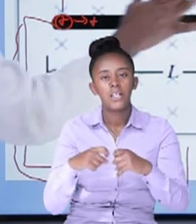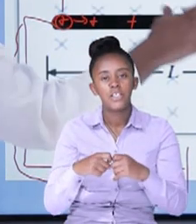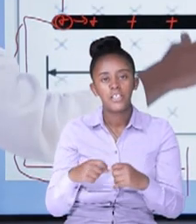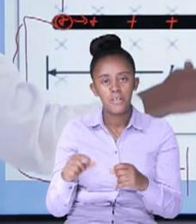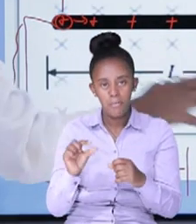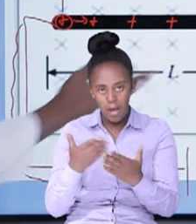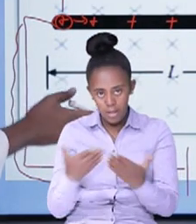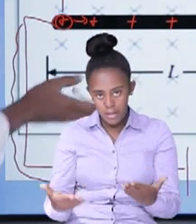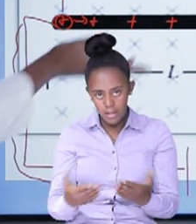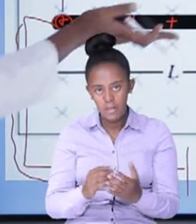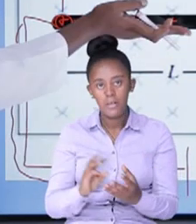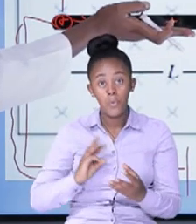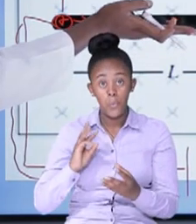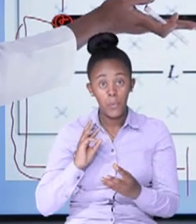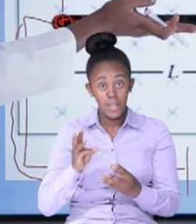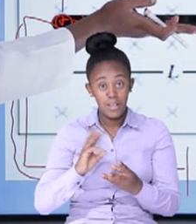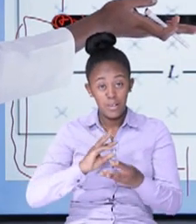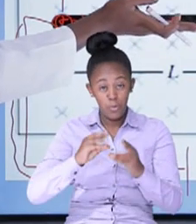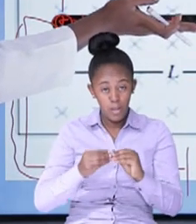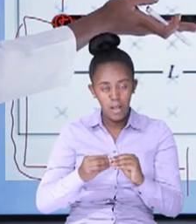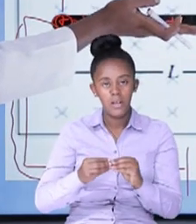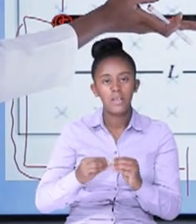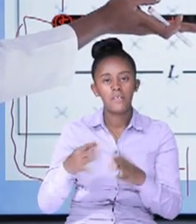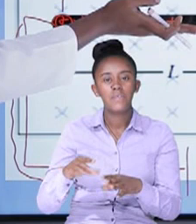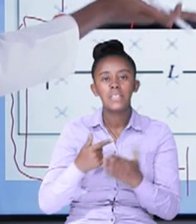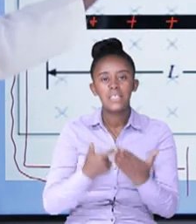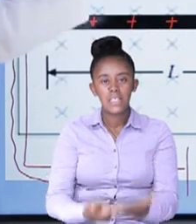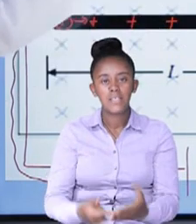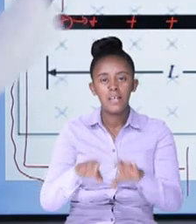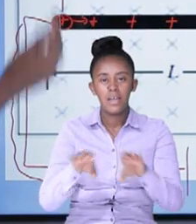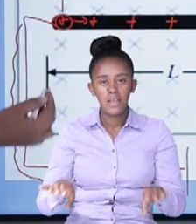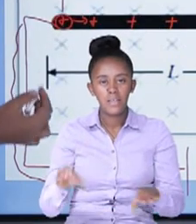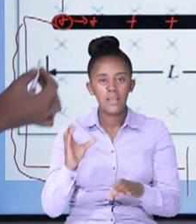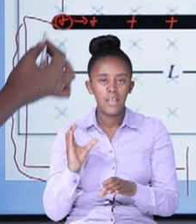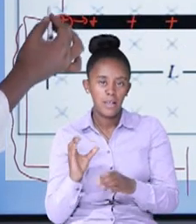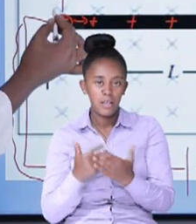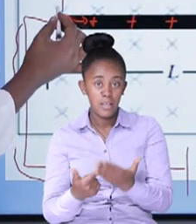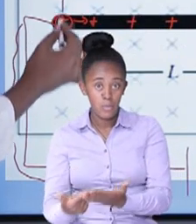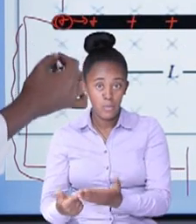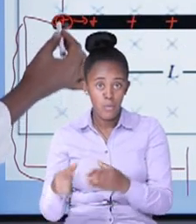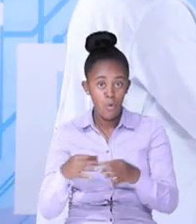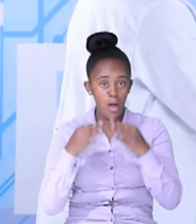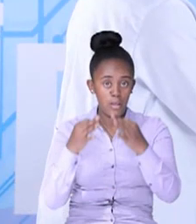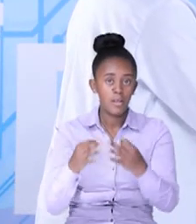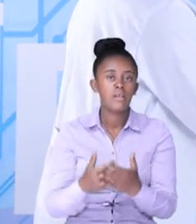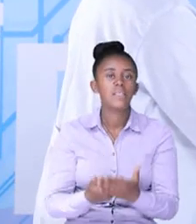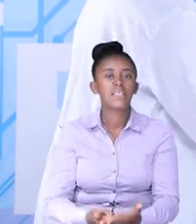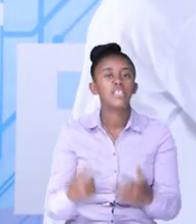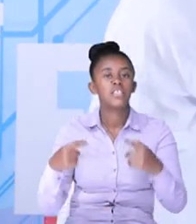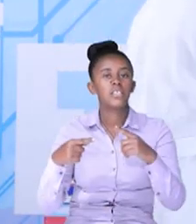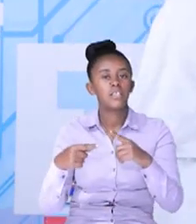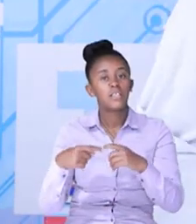particle will totally lift this current carrying conductor upward. So let's say that this